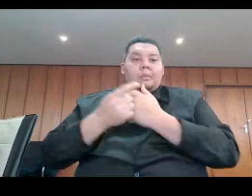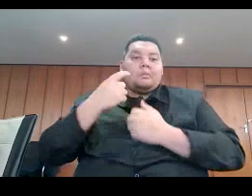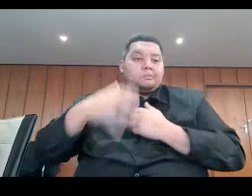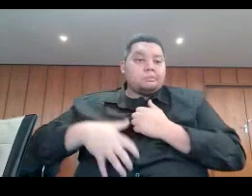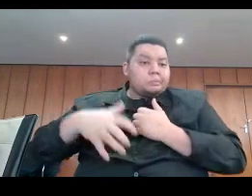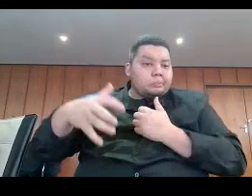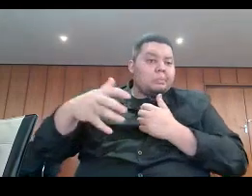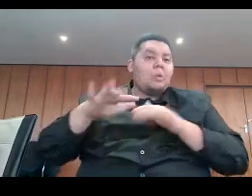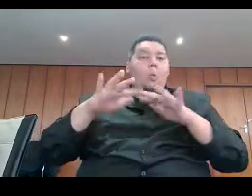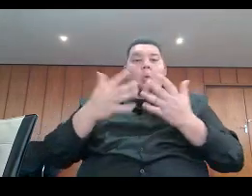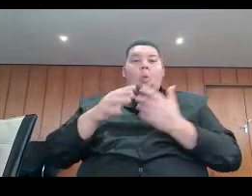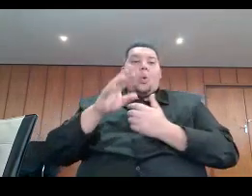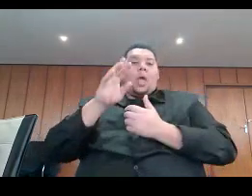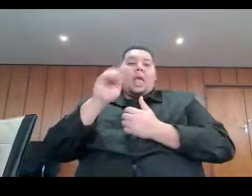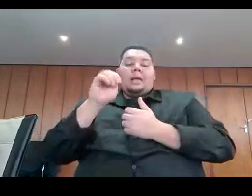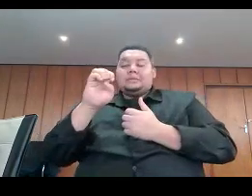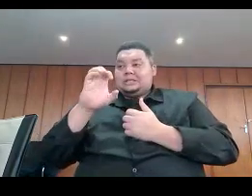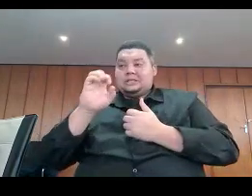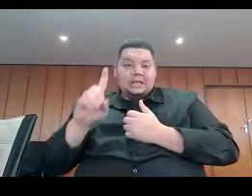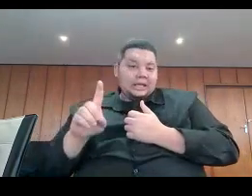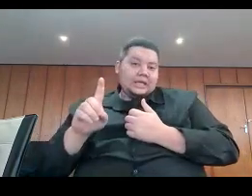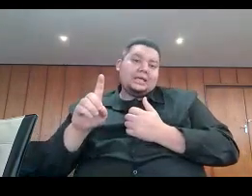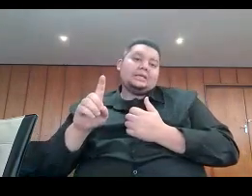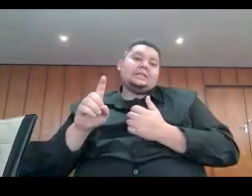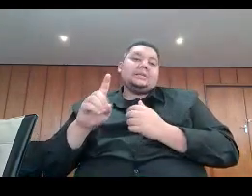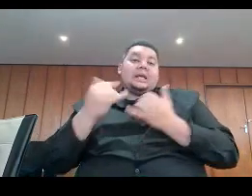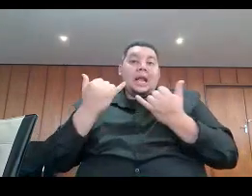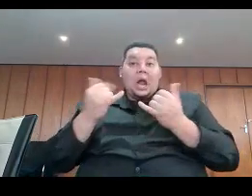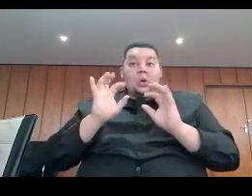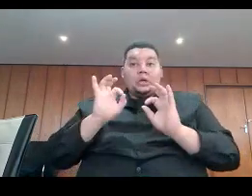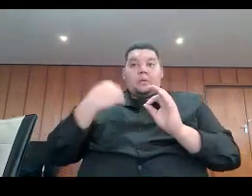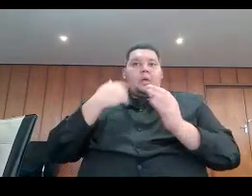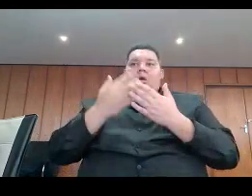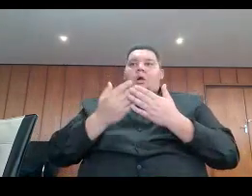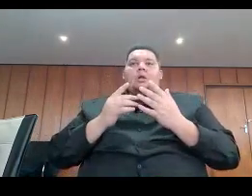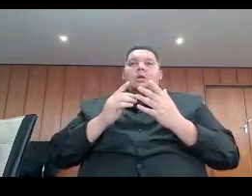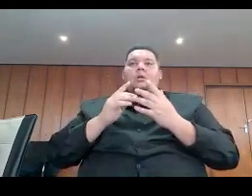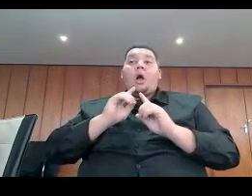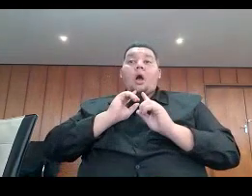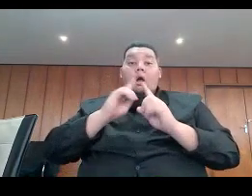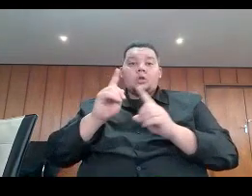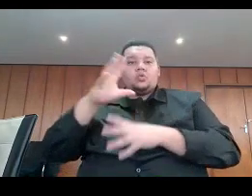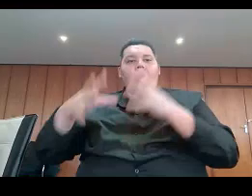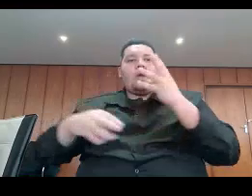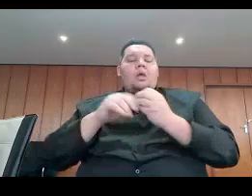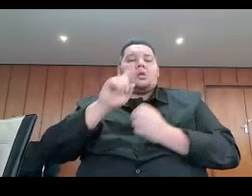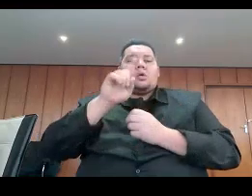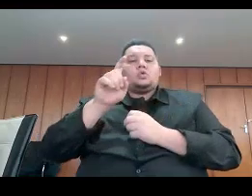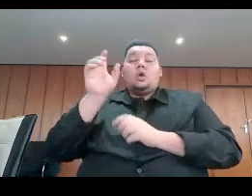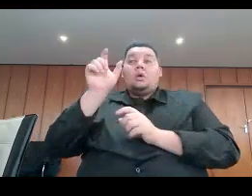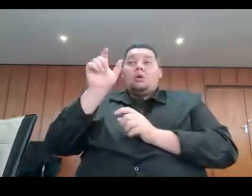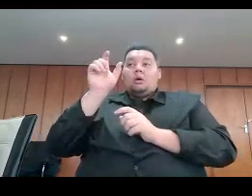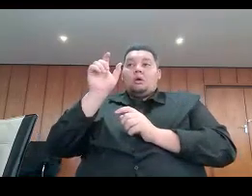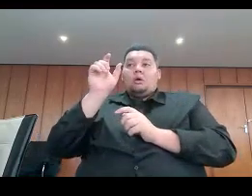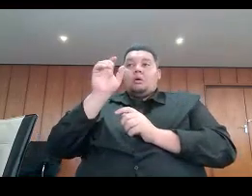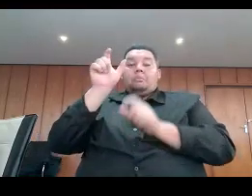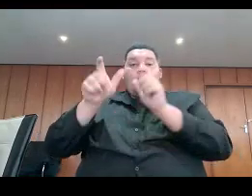discussed, or NCDs, non-communicable diseases. And you cannot answer the question on what is the percentage of persons